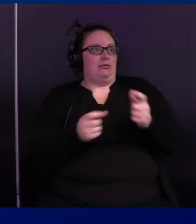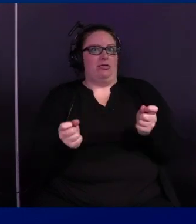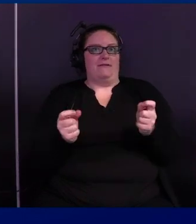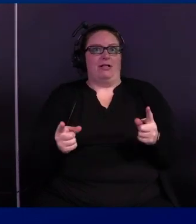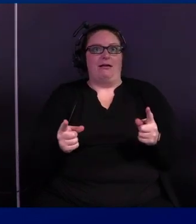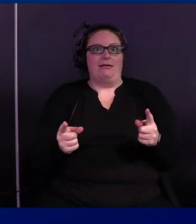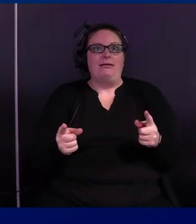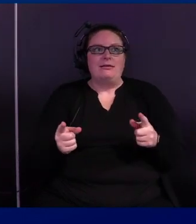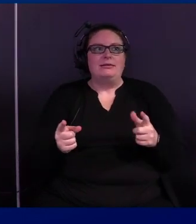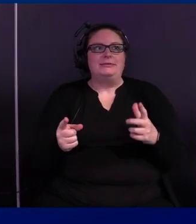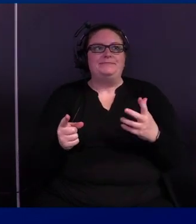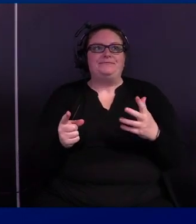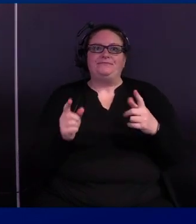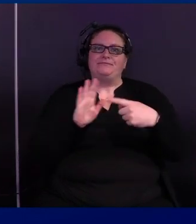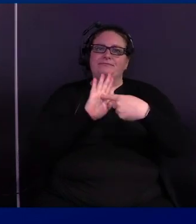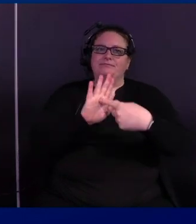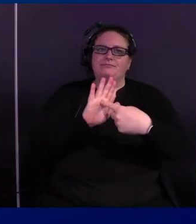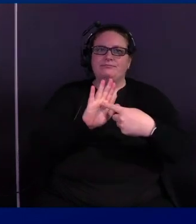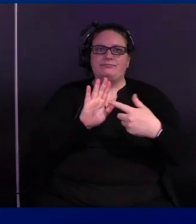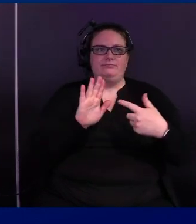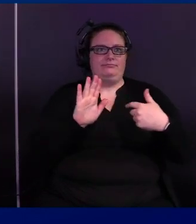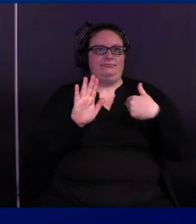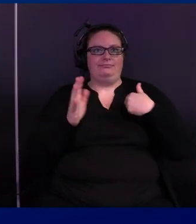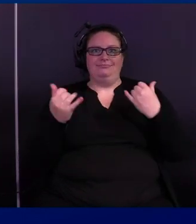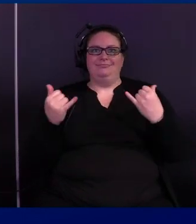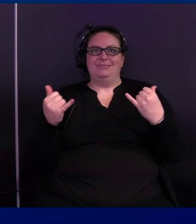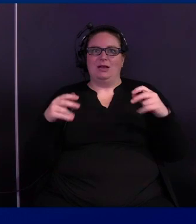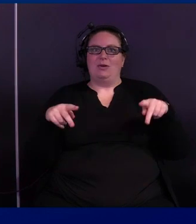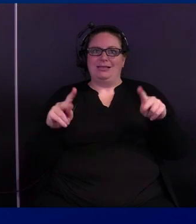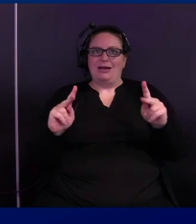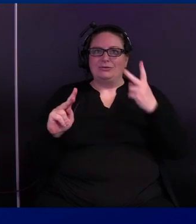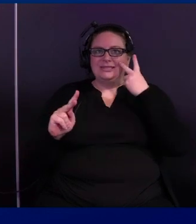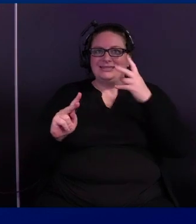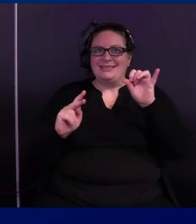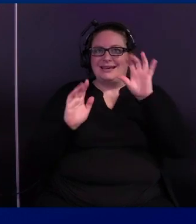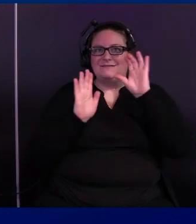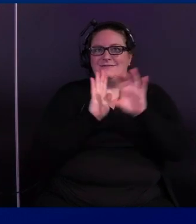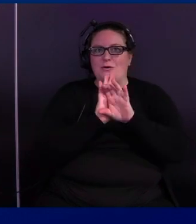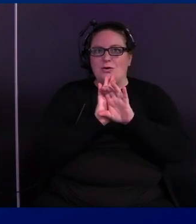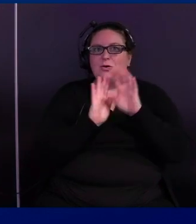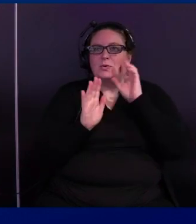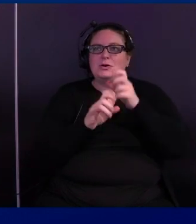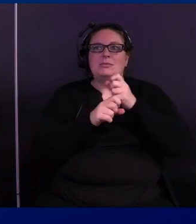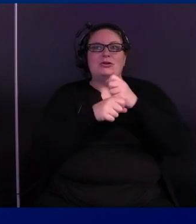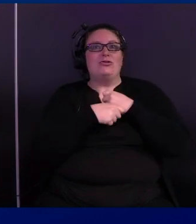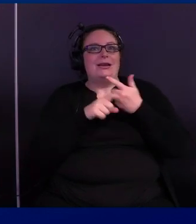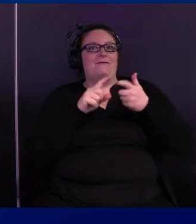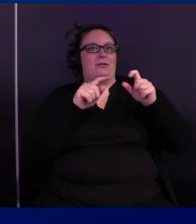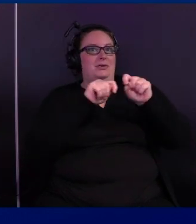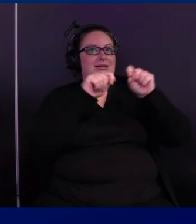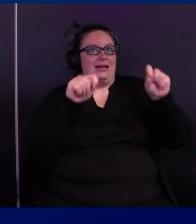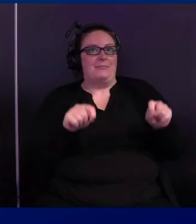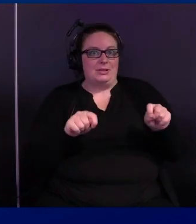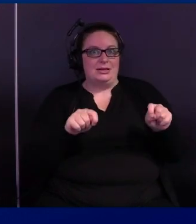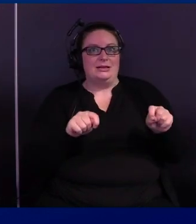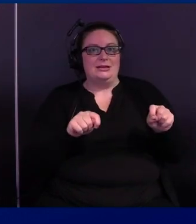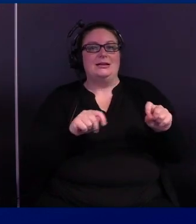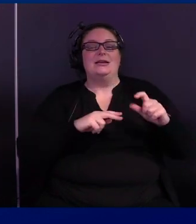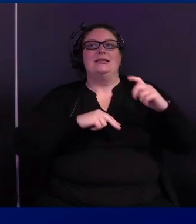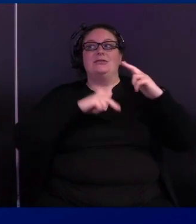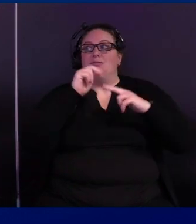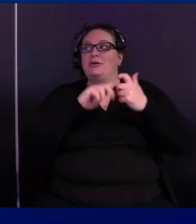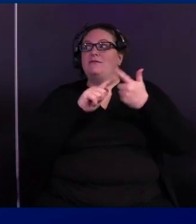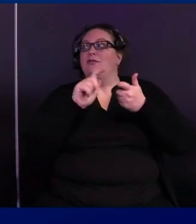that reflects the fact that I'm now allowed to see that photo. Gotcha. That's going to be created off the back of a template that was built by the